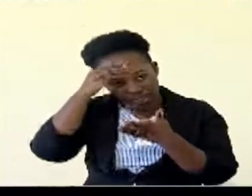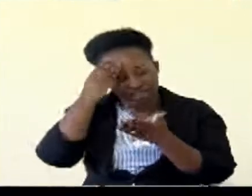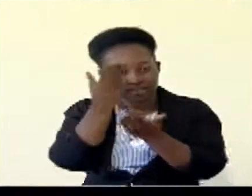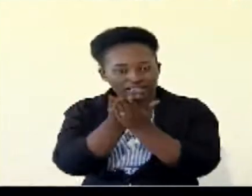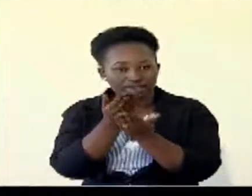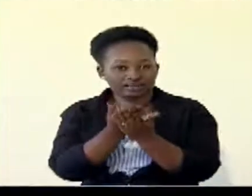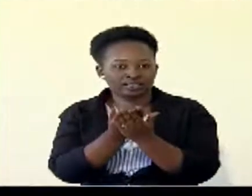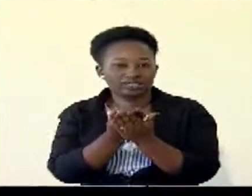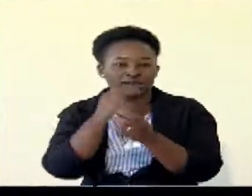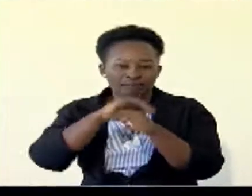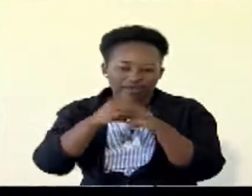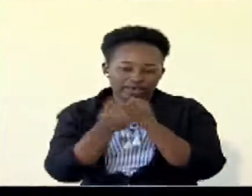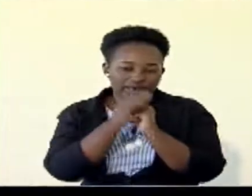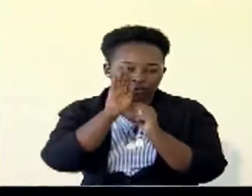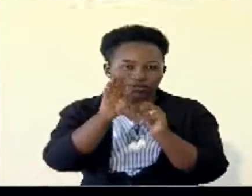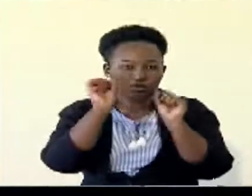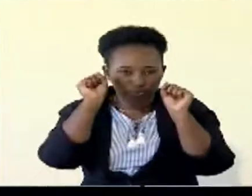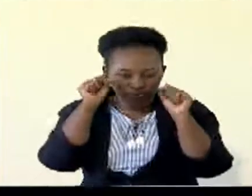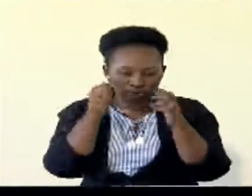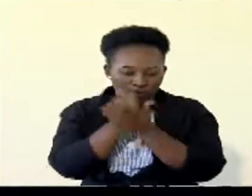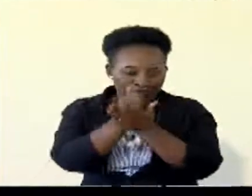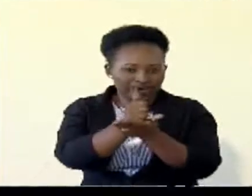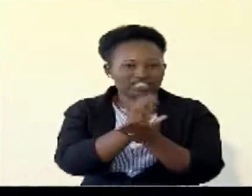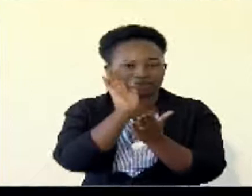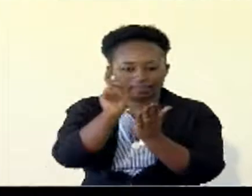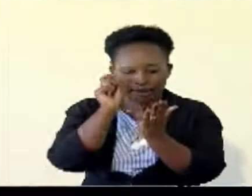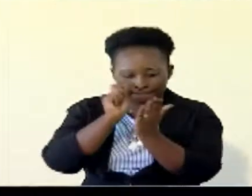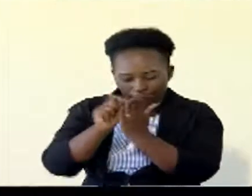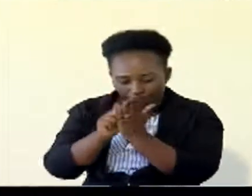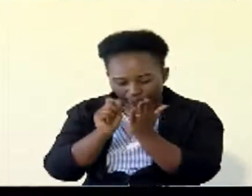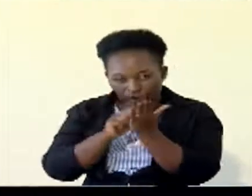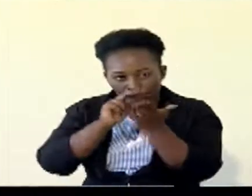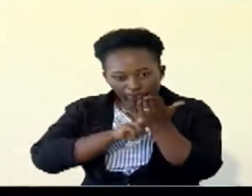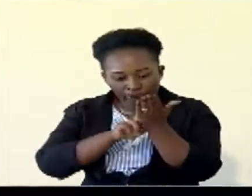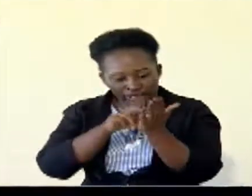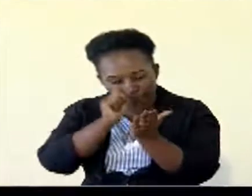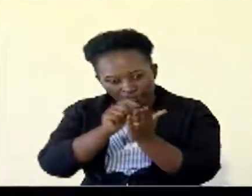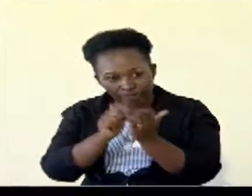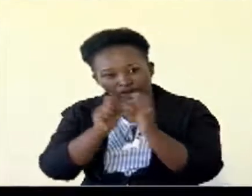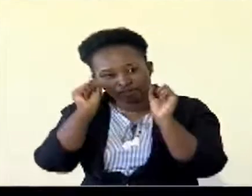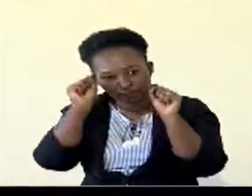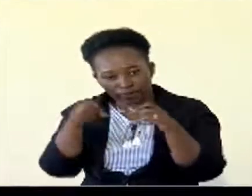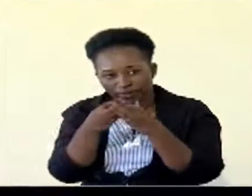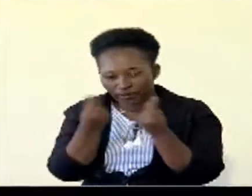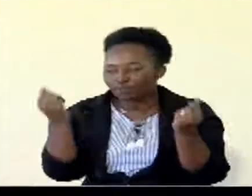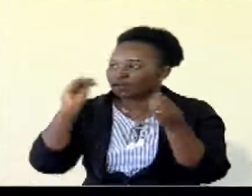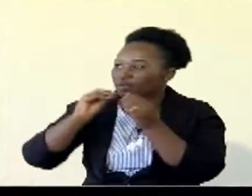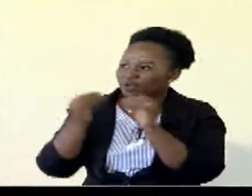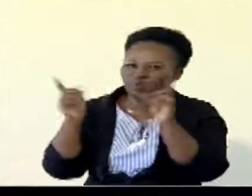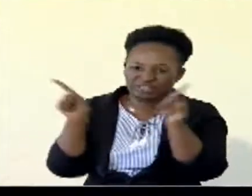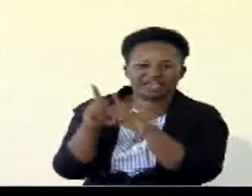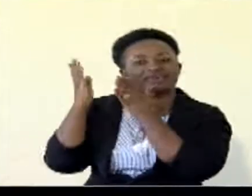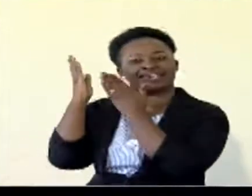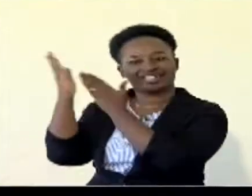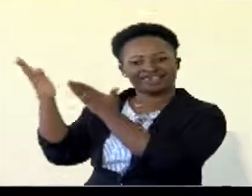Allowing you, making you to be able to press your calculator and be able to deal with figures like this